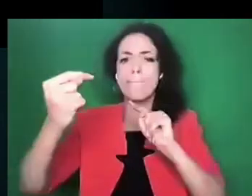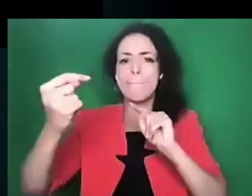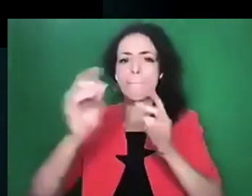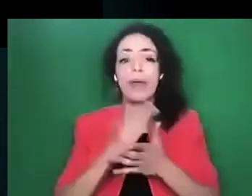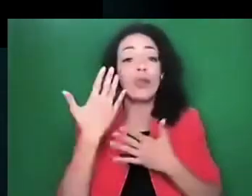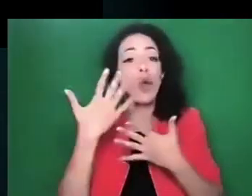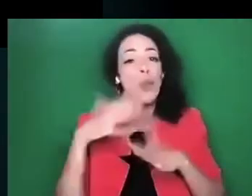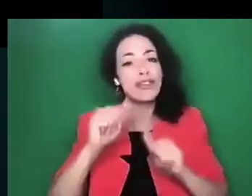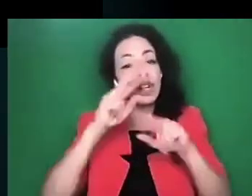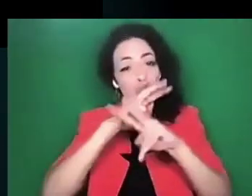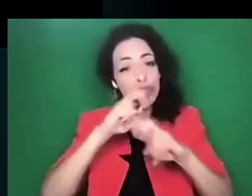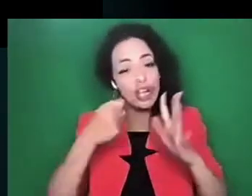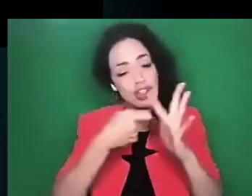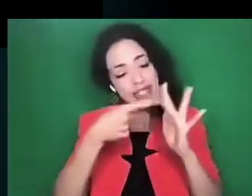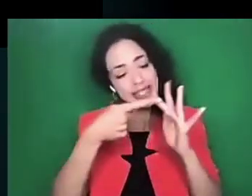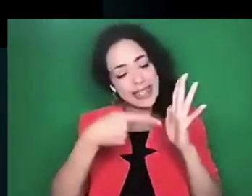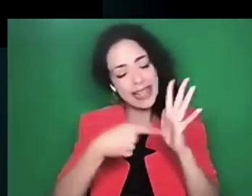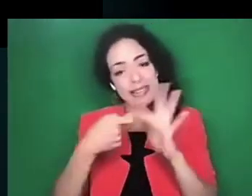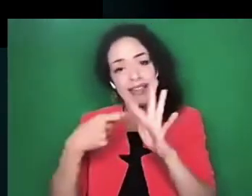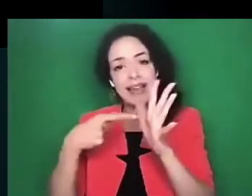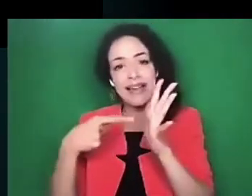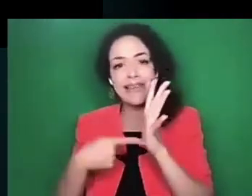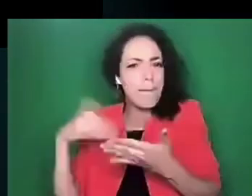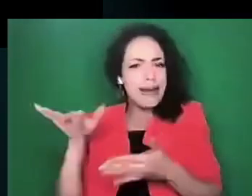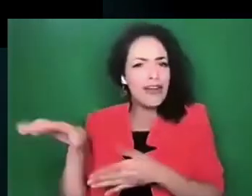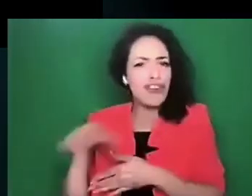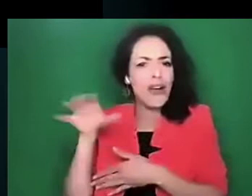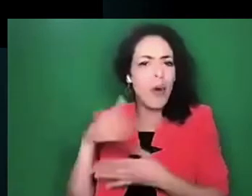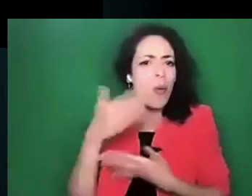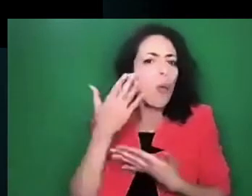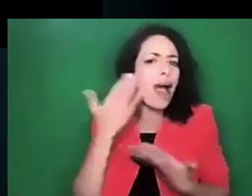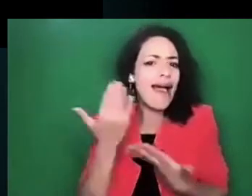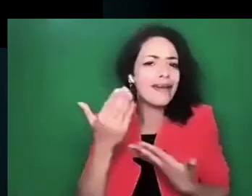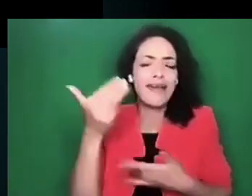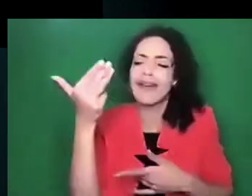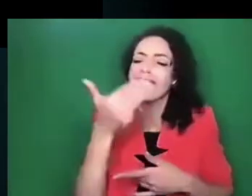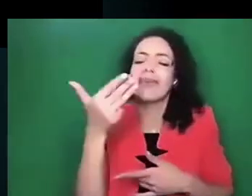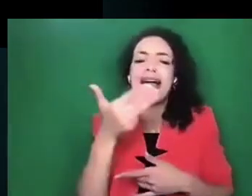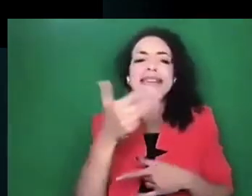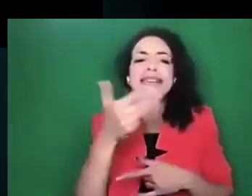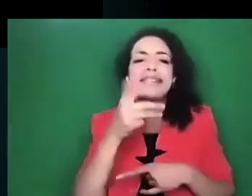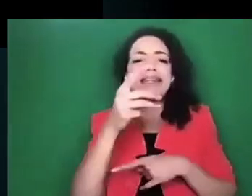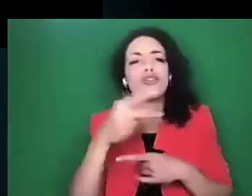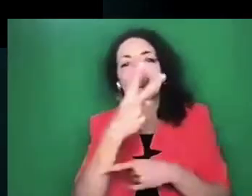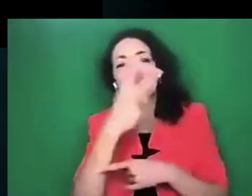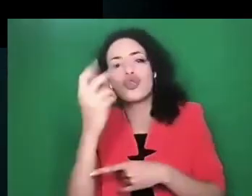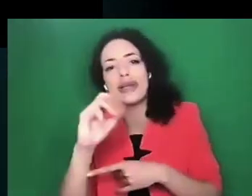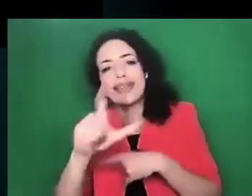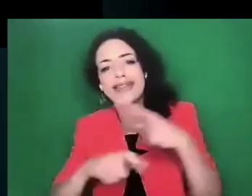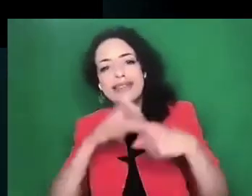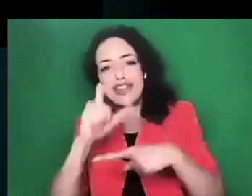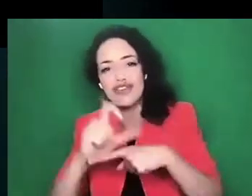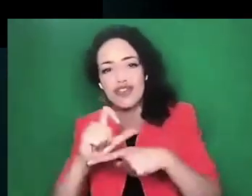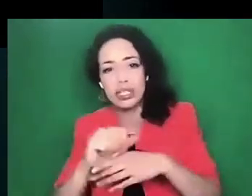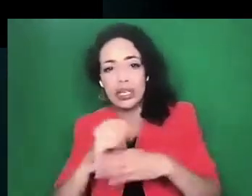that existed in Cairo in the 19th and 20th centuries. Some even dated back to the late